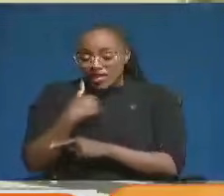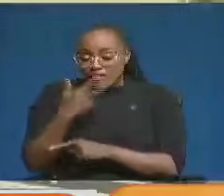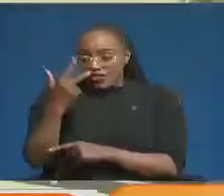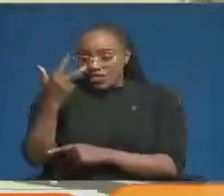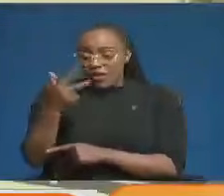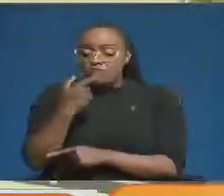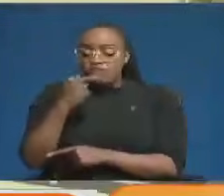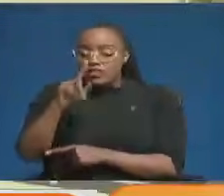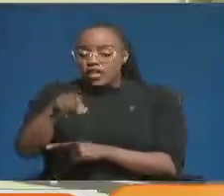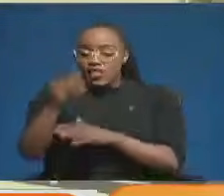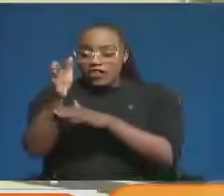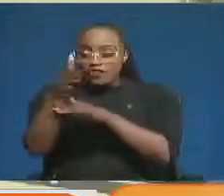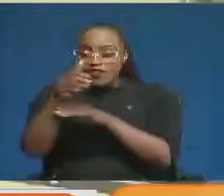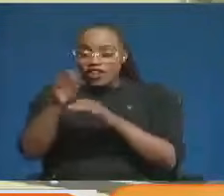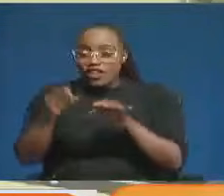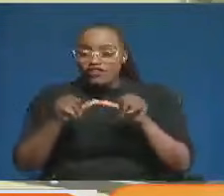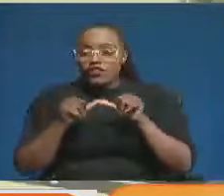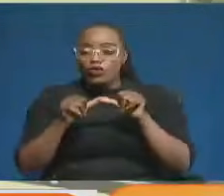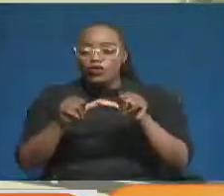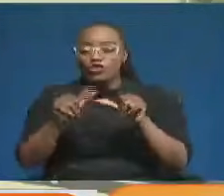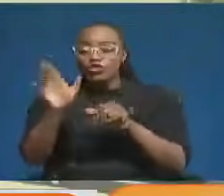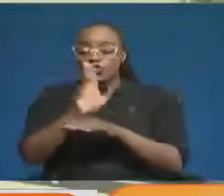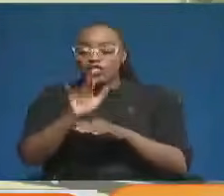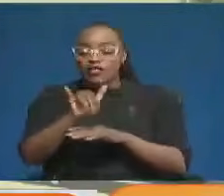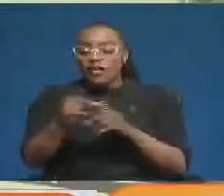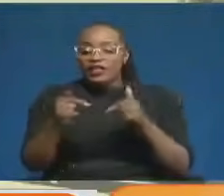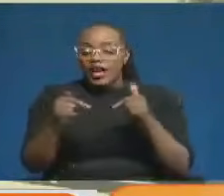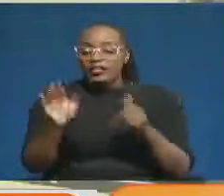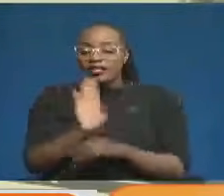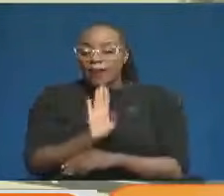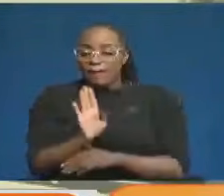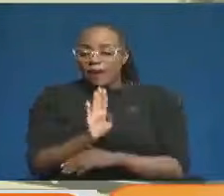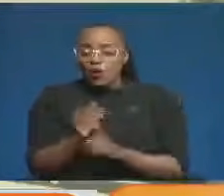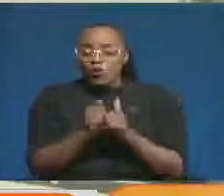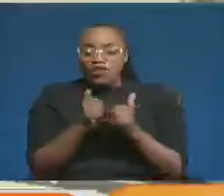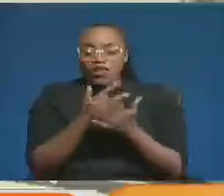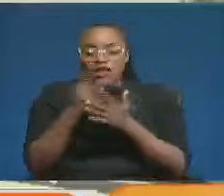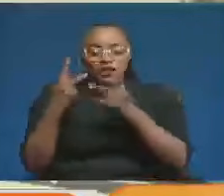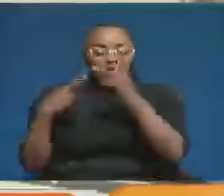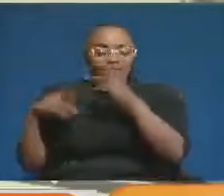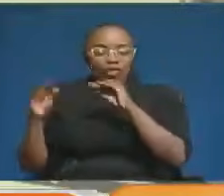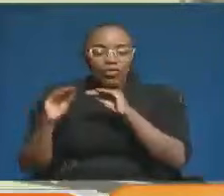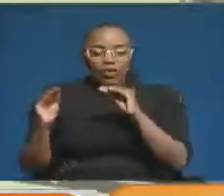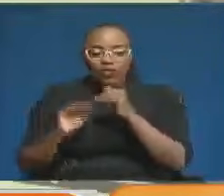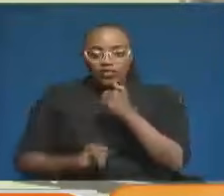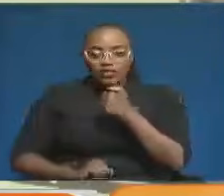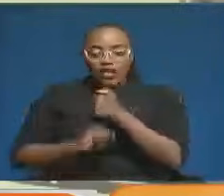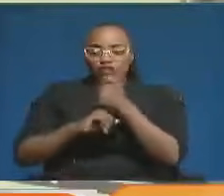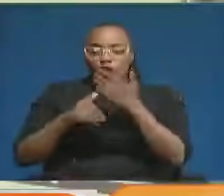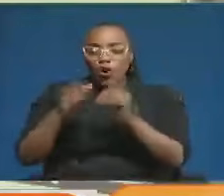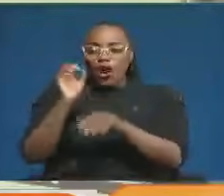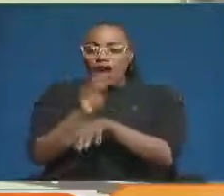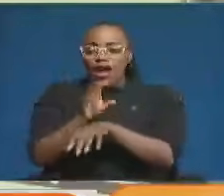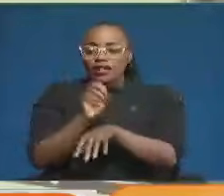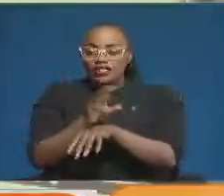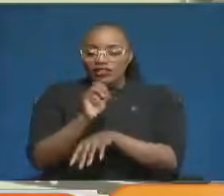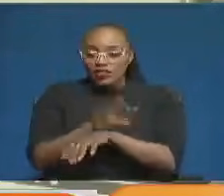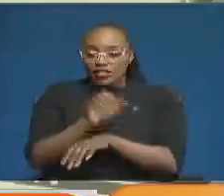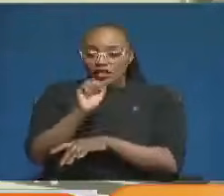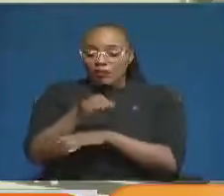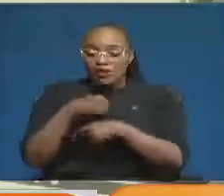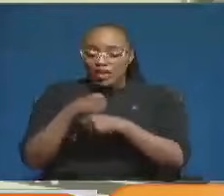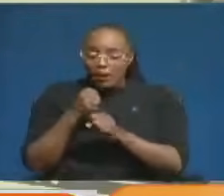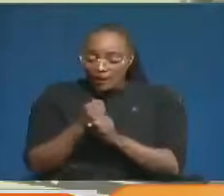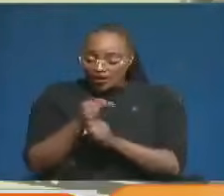the fishermen, if you continue administering these antibiotics without any professional assistance or advice, it could lead to more